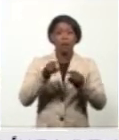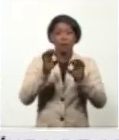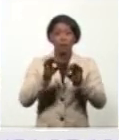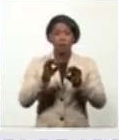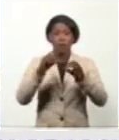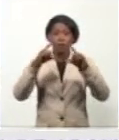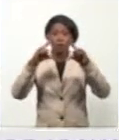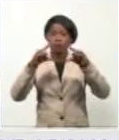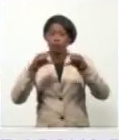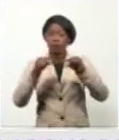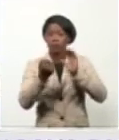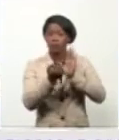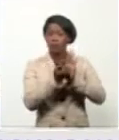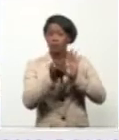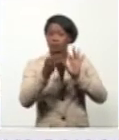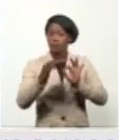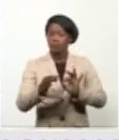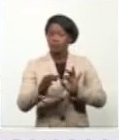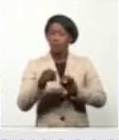group.